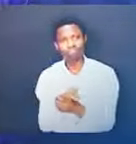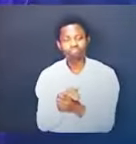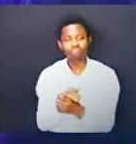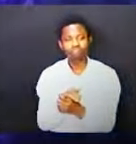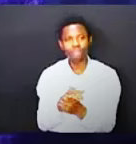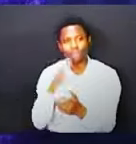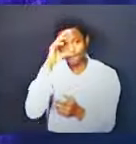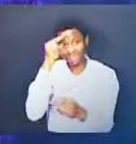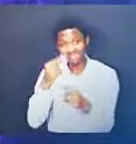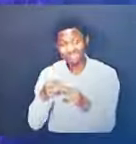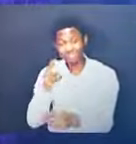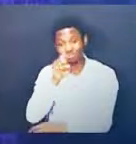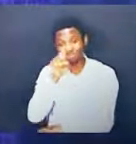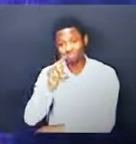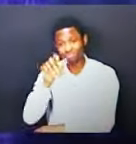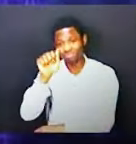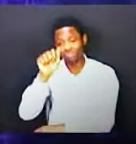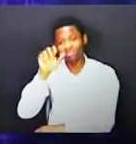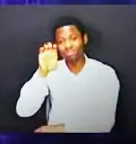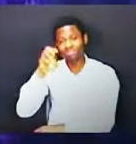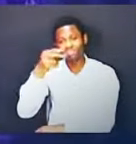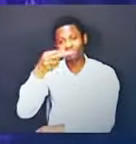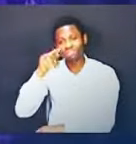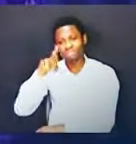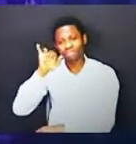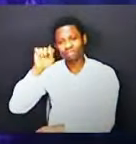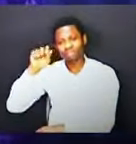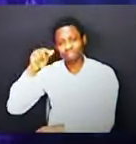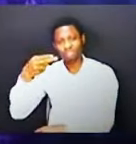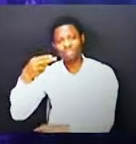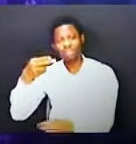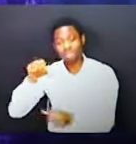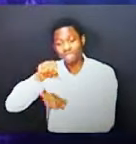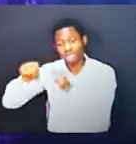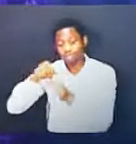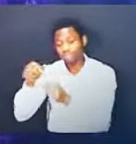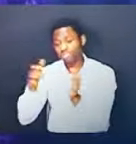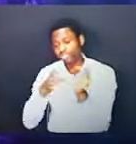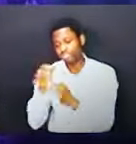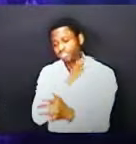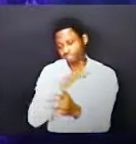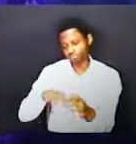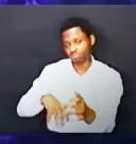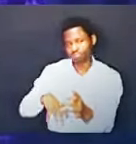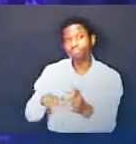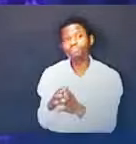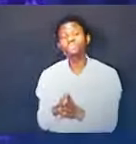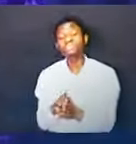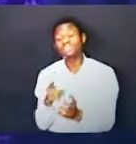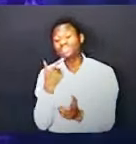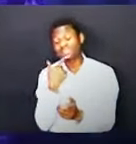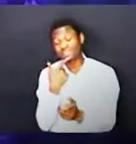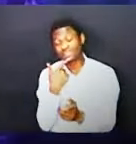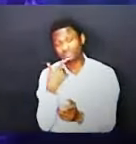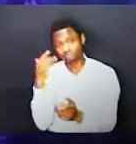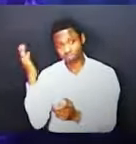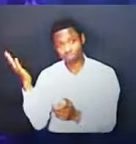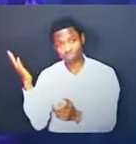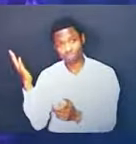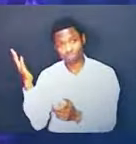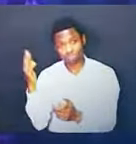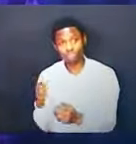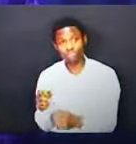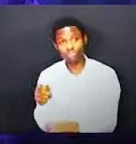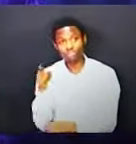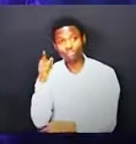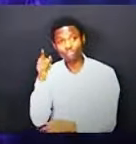huh? Before he was born. Answer na wawo no. He says that he will cause us to rescue us from the hands of